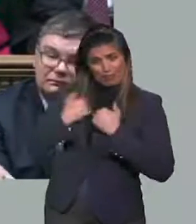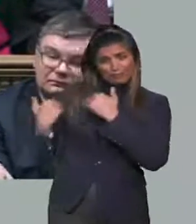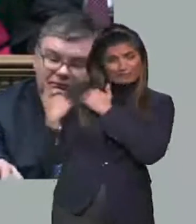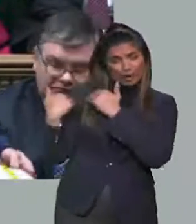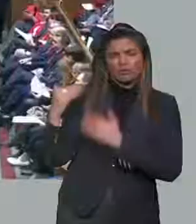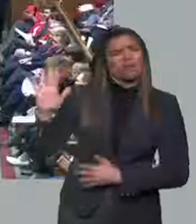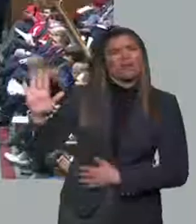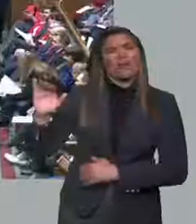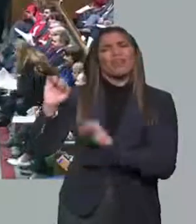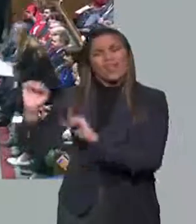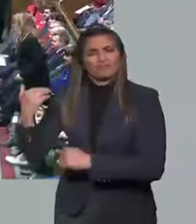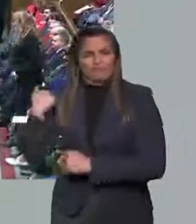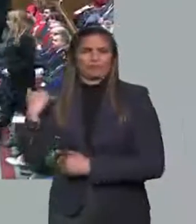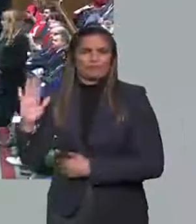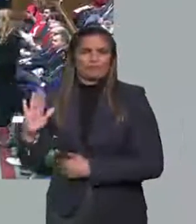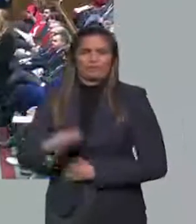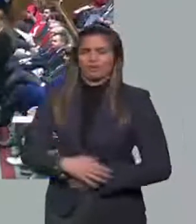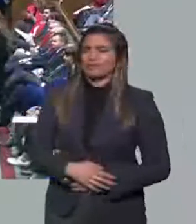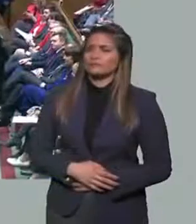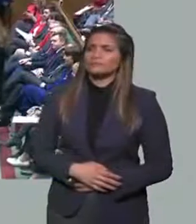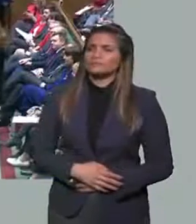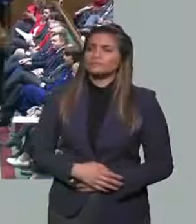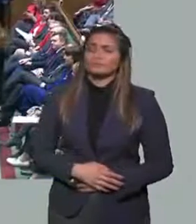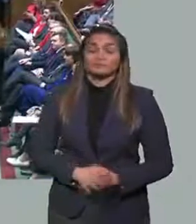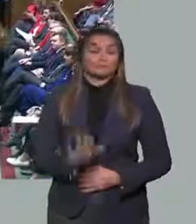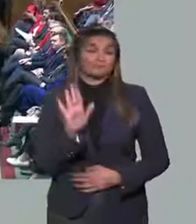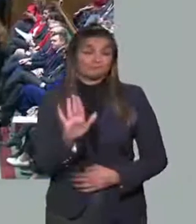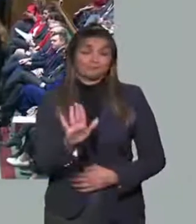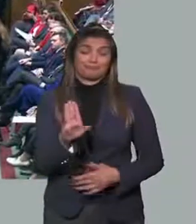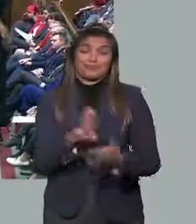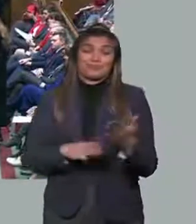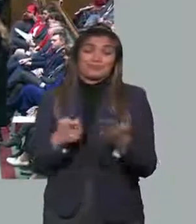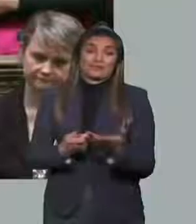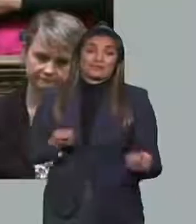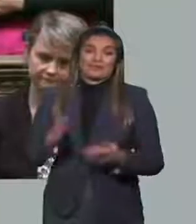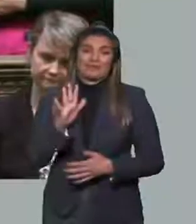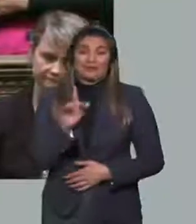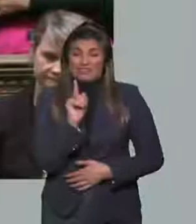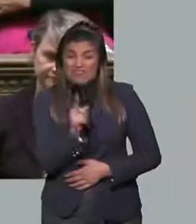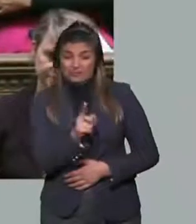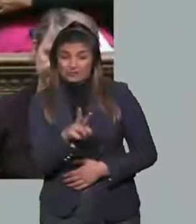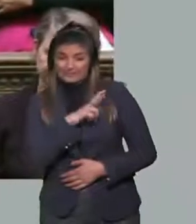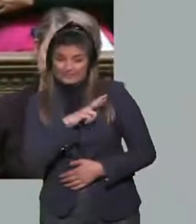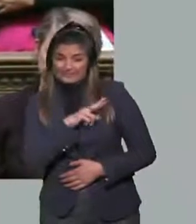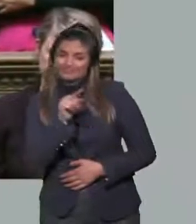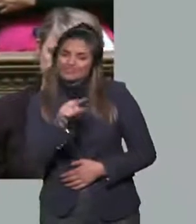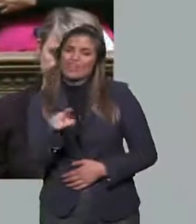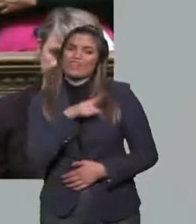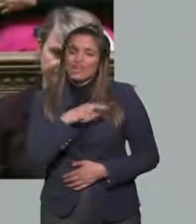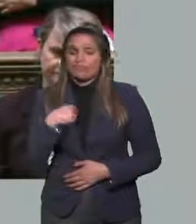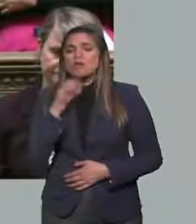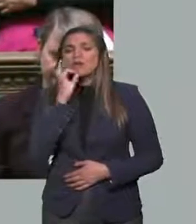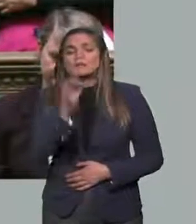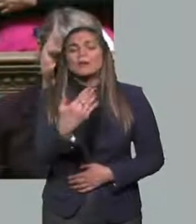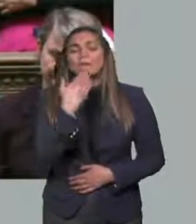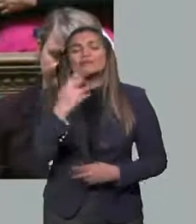other than theirs. Angela Rayner. Mr. Speaker, it's exactly for that reason that I asked for the